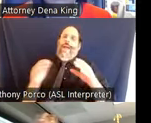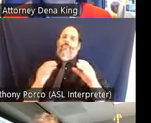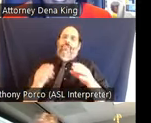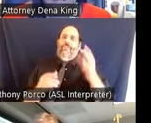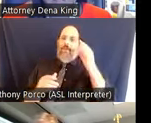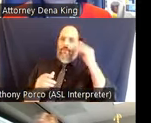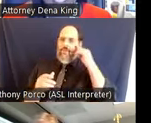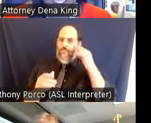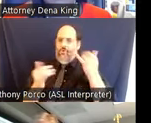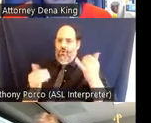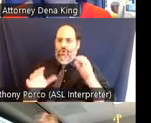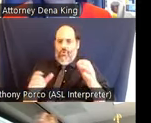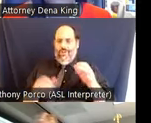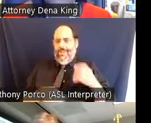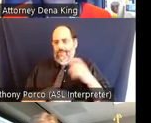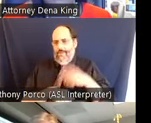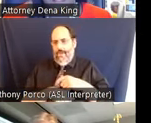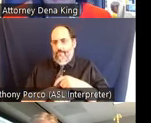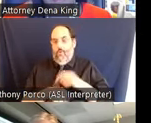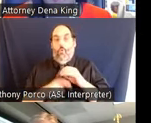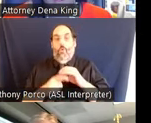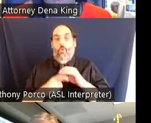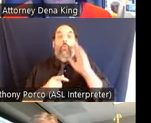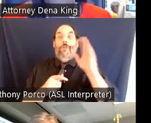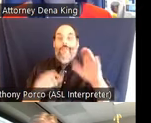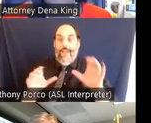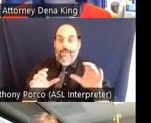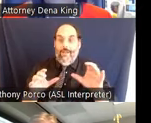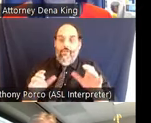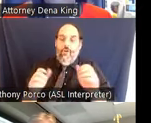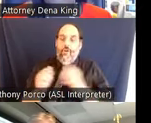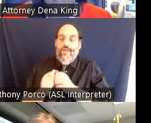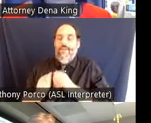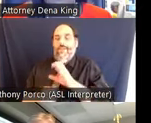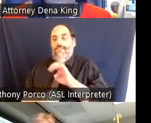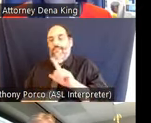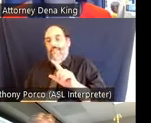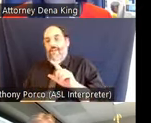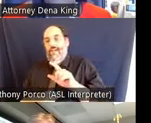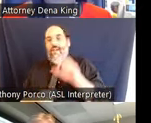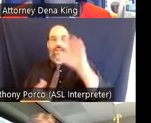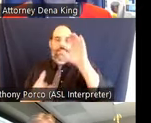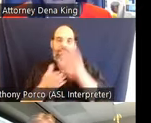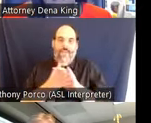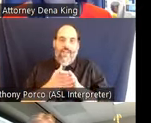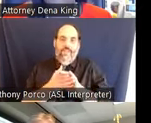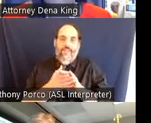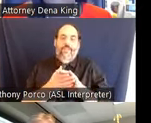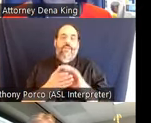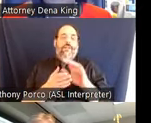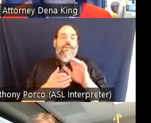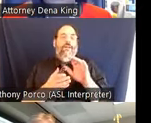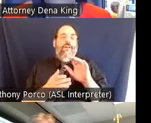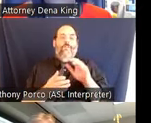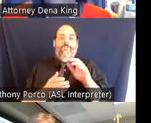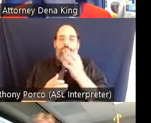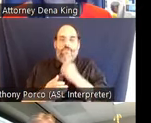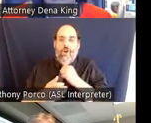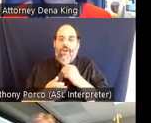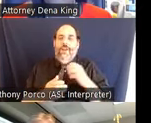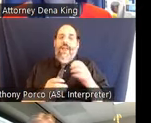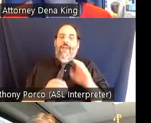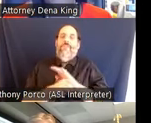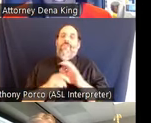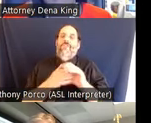currently taking at the time or would be taking, along with civic, faith, philanthropic, and business leaders to